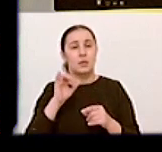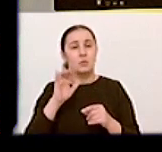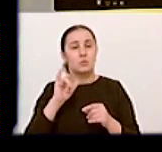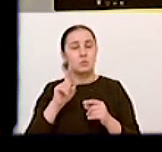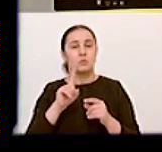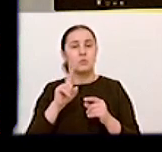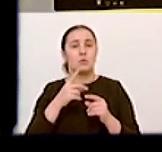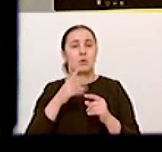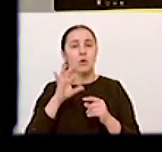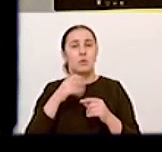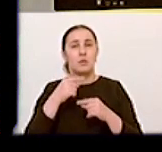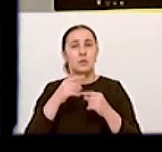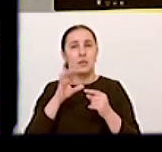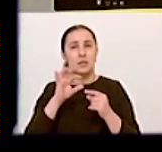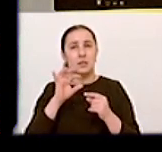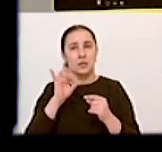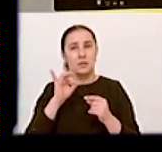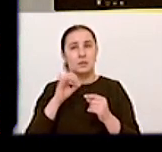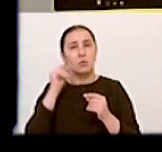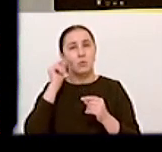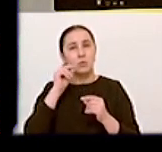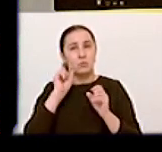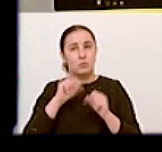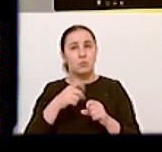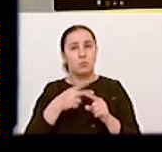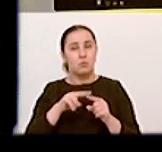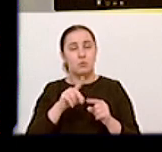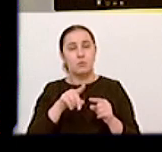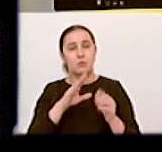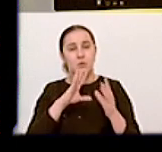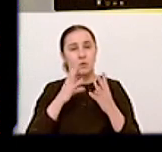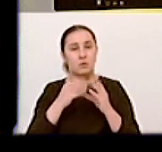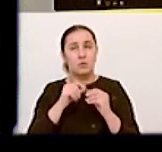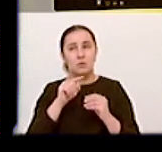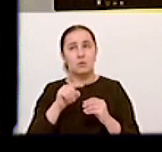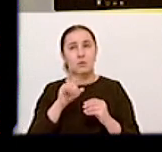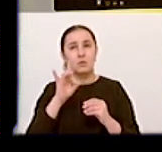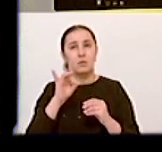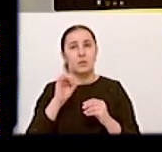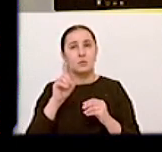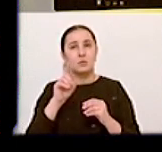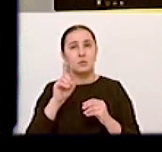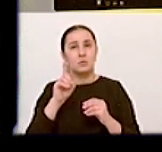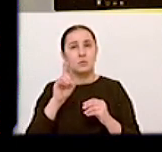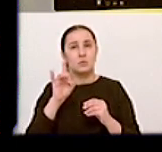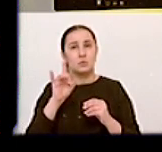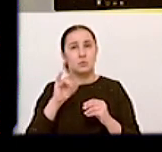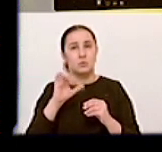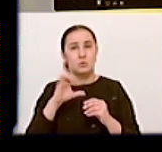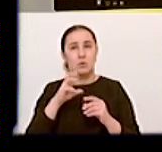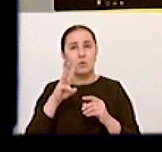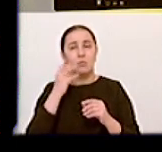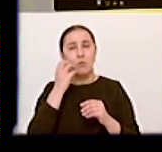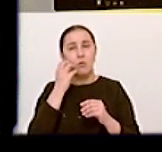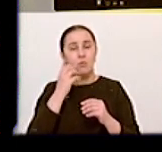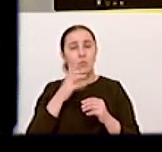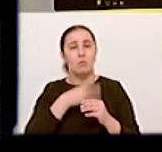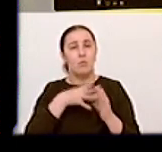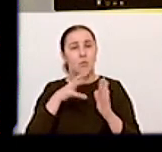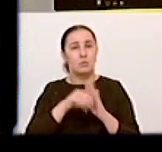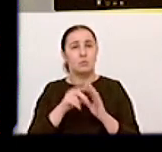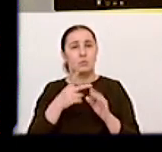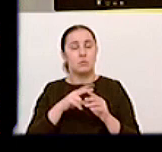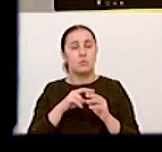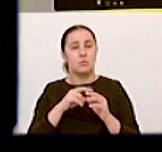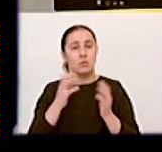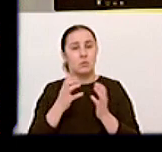omilini isilanishini o'rganish mumkin. Bu tadqiqotlar tufayli rezus muammo tufayli homila nobud bo'lishini oldini